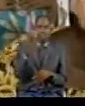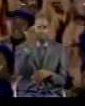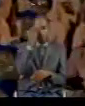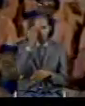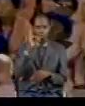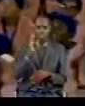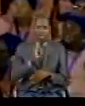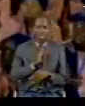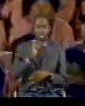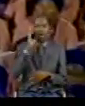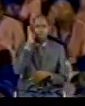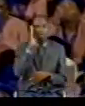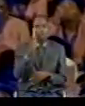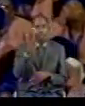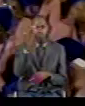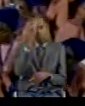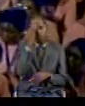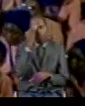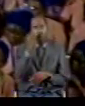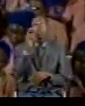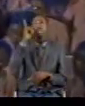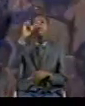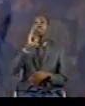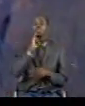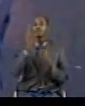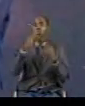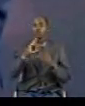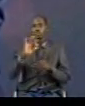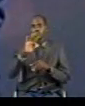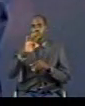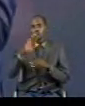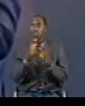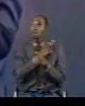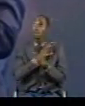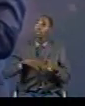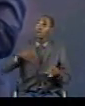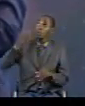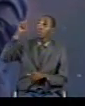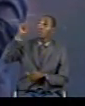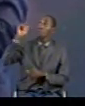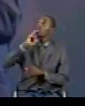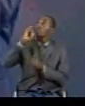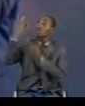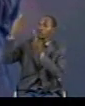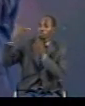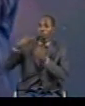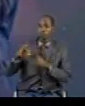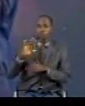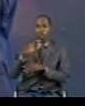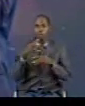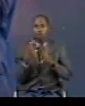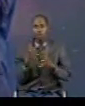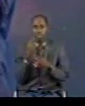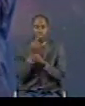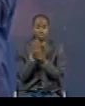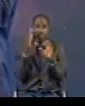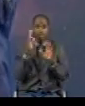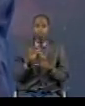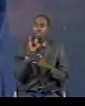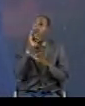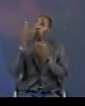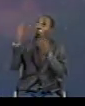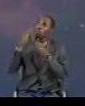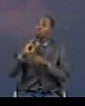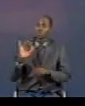know. He's coming your way. Christ himself is coming your way. The Savior is coming your way.